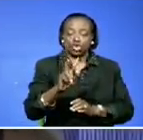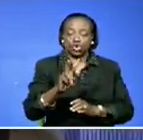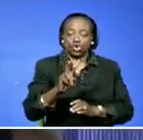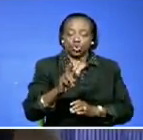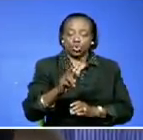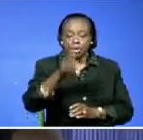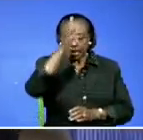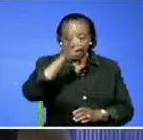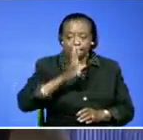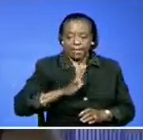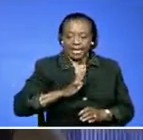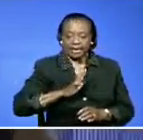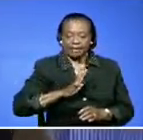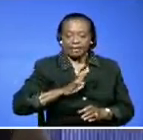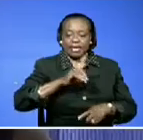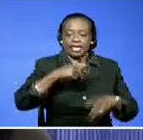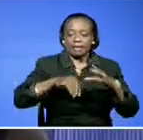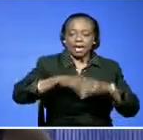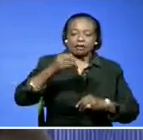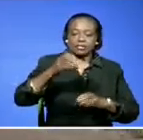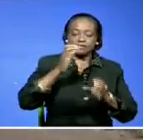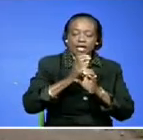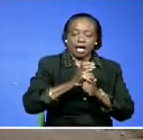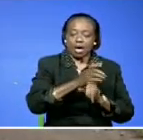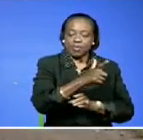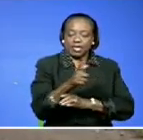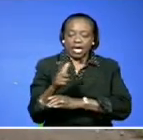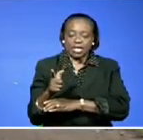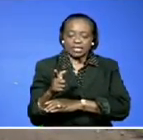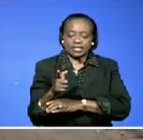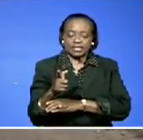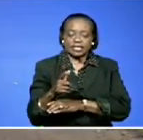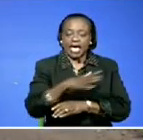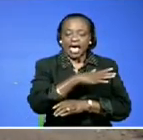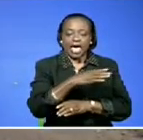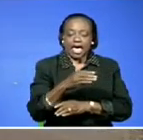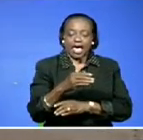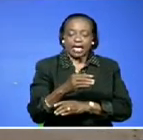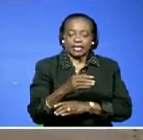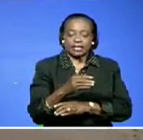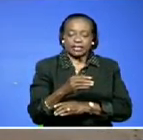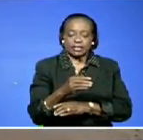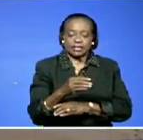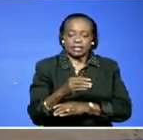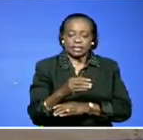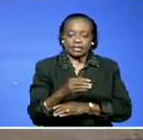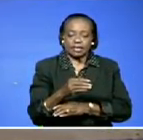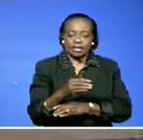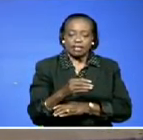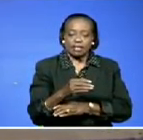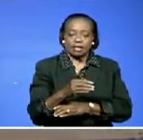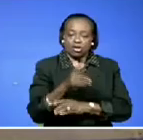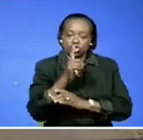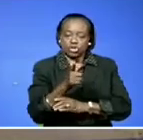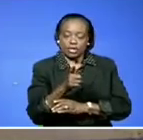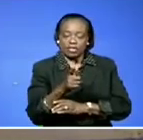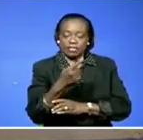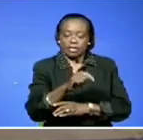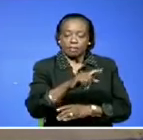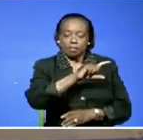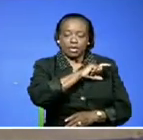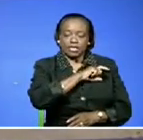police exit armed with handguns and engage the officers. Officers being in fear for their lives